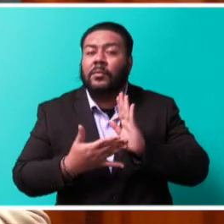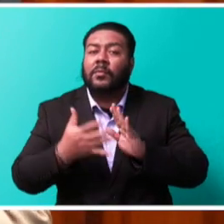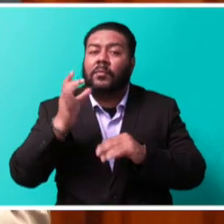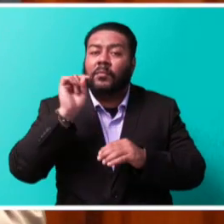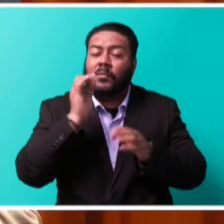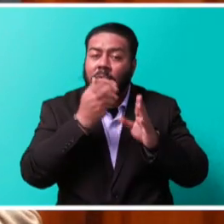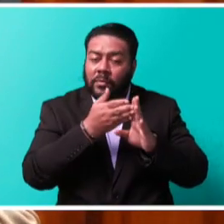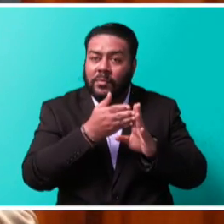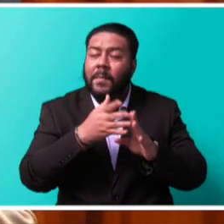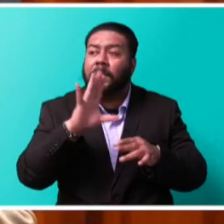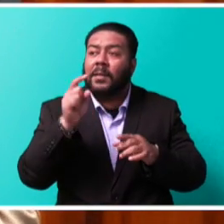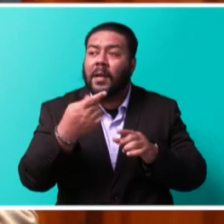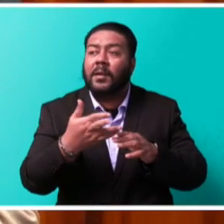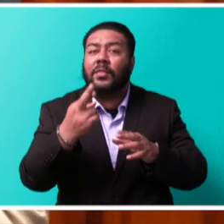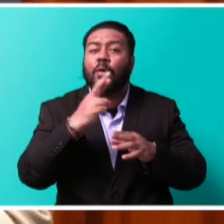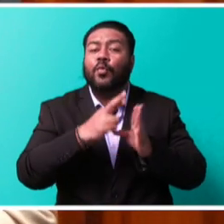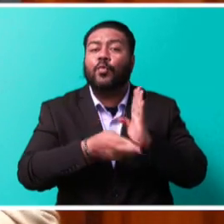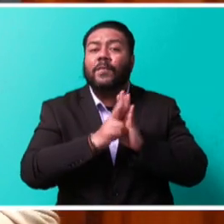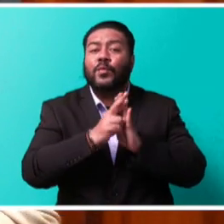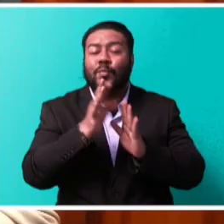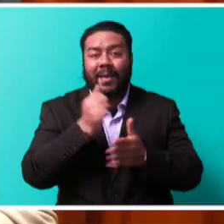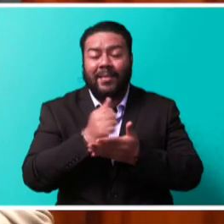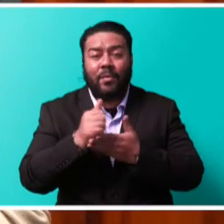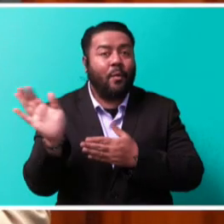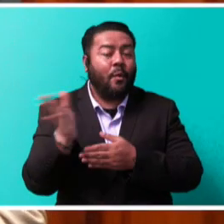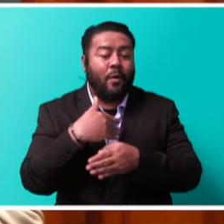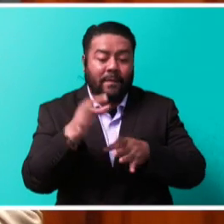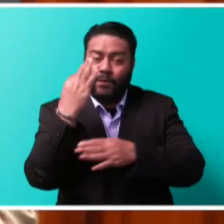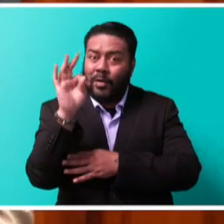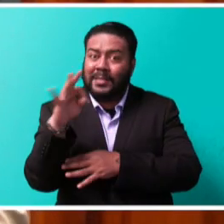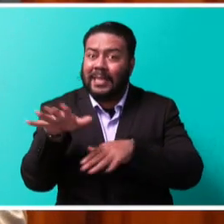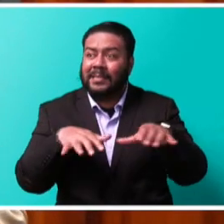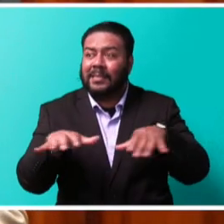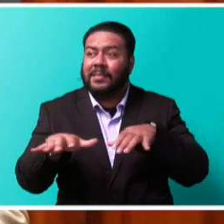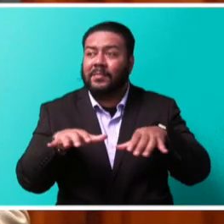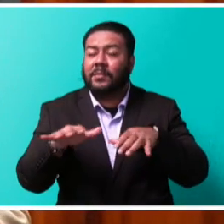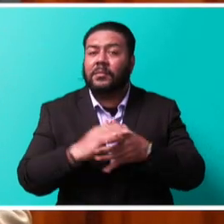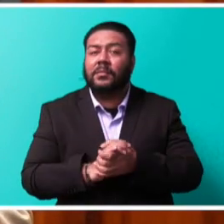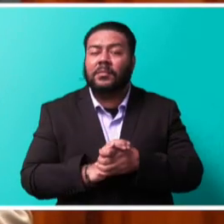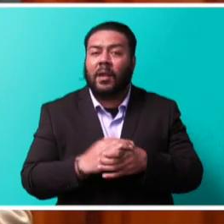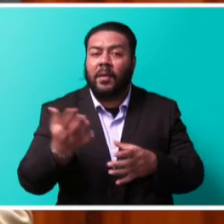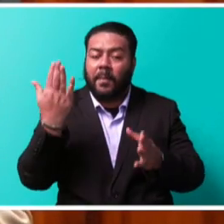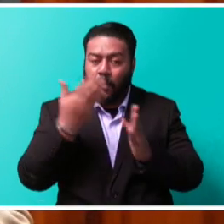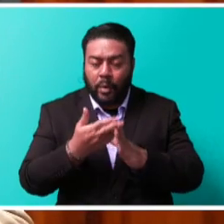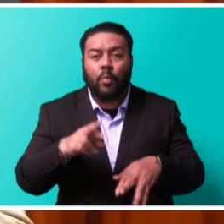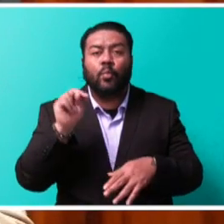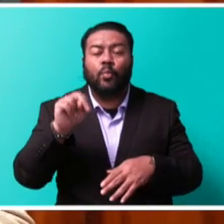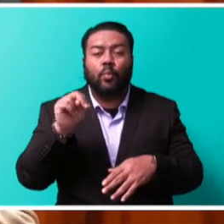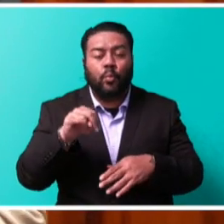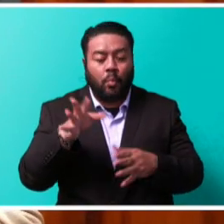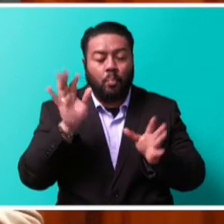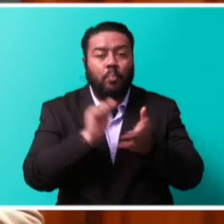operations. However, under the reviewed Act, all forestry activities categorized as forest practices will require proper